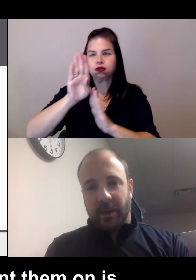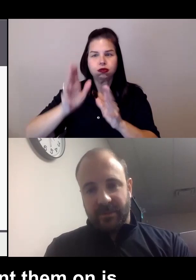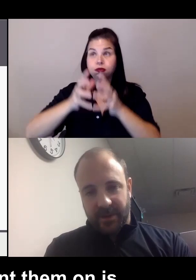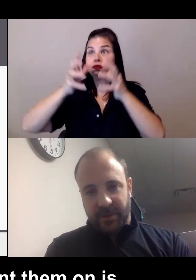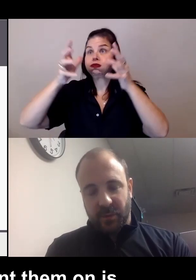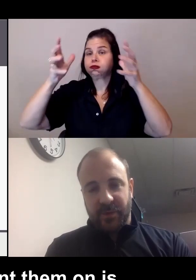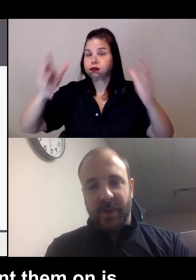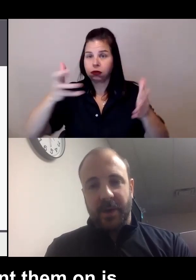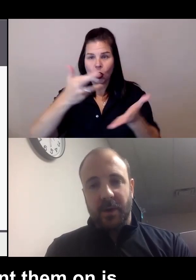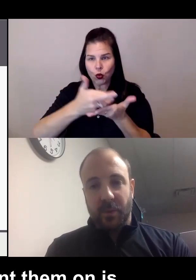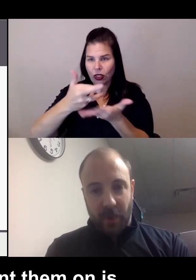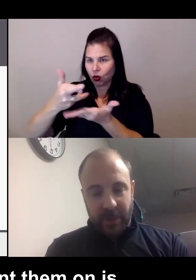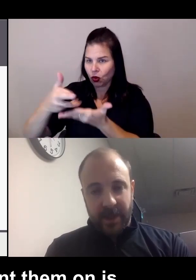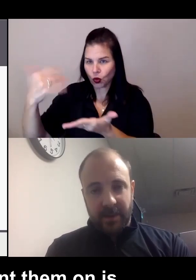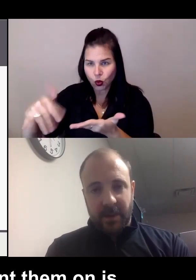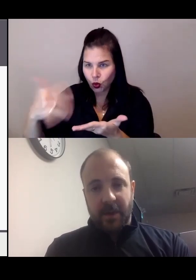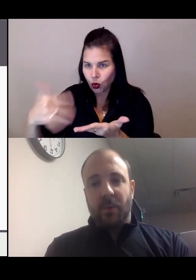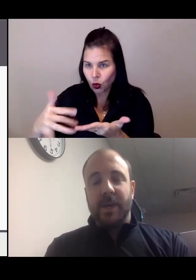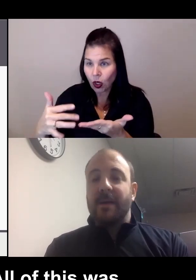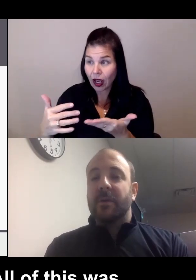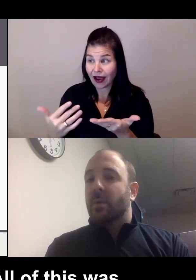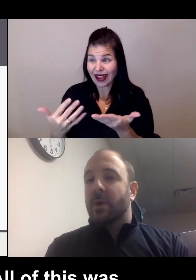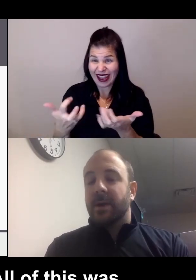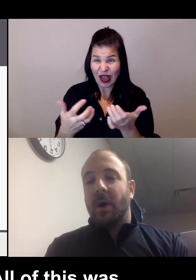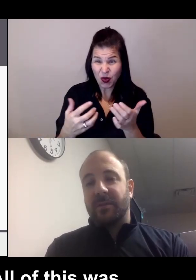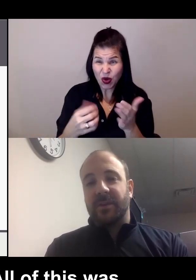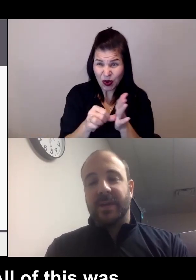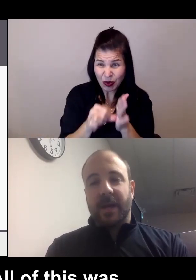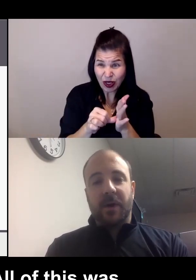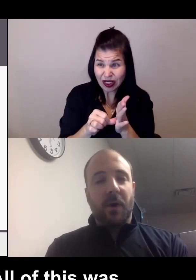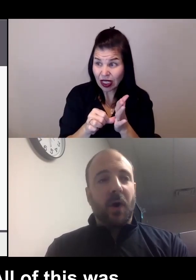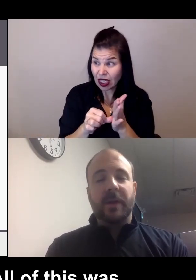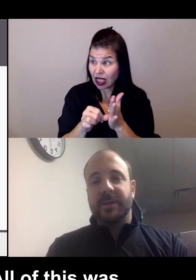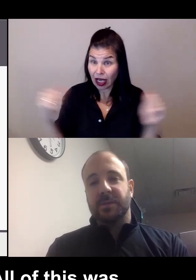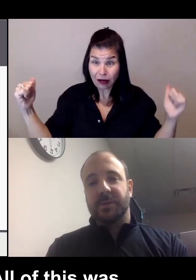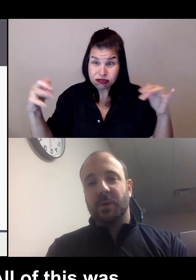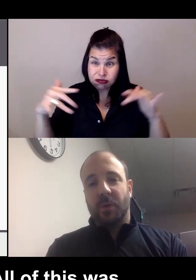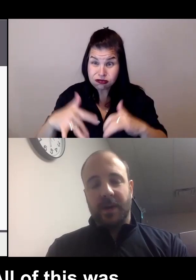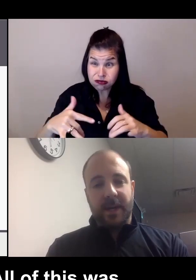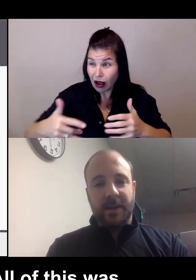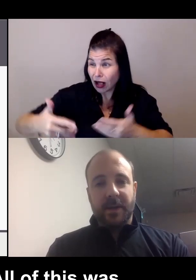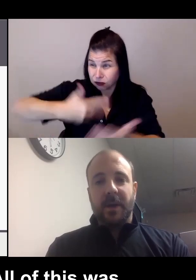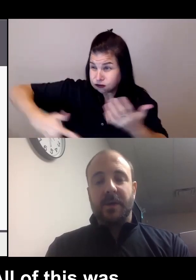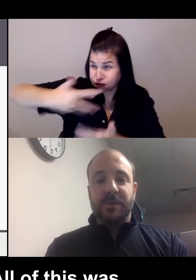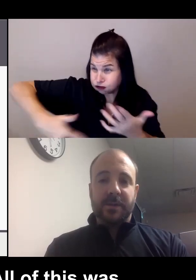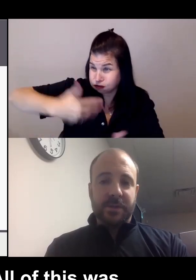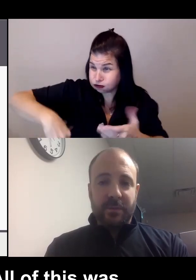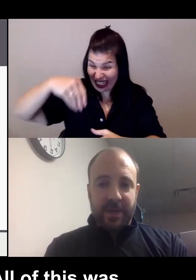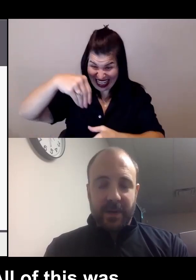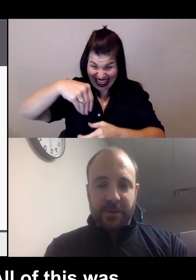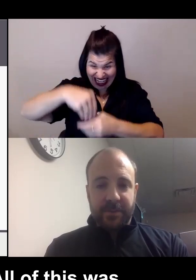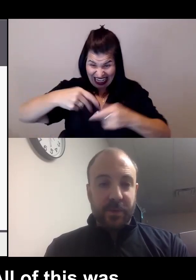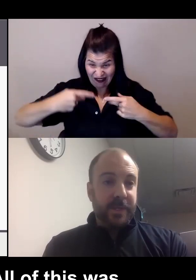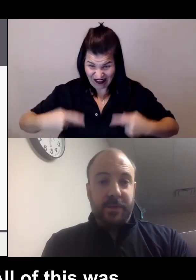that all of this was done remotely. We never were in office together. All of this was coordinated using